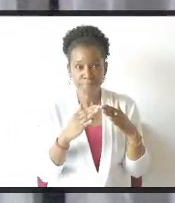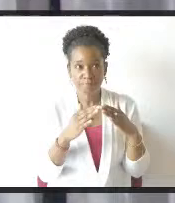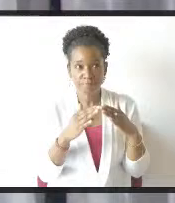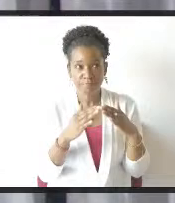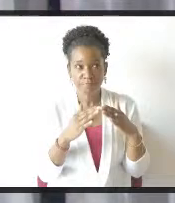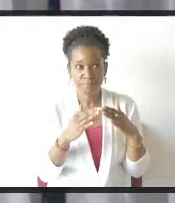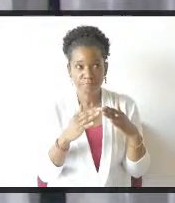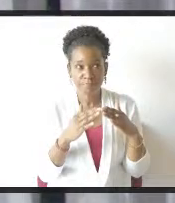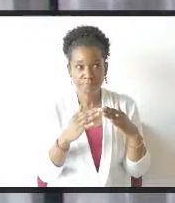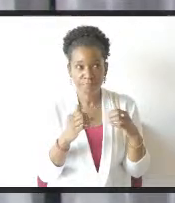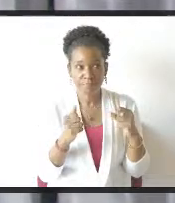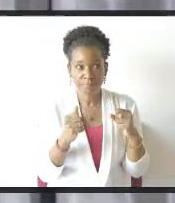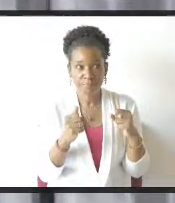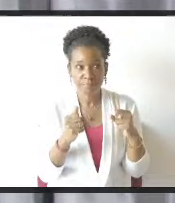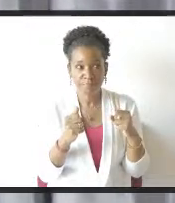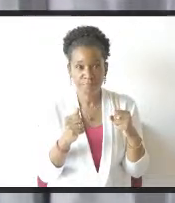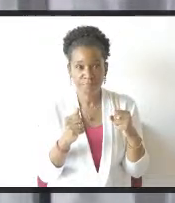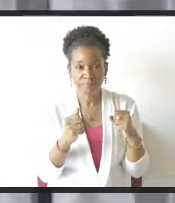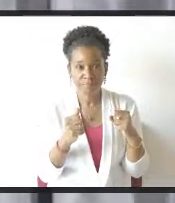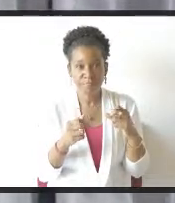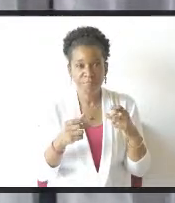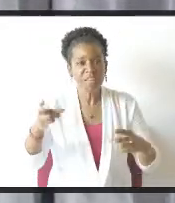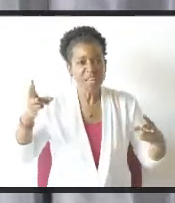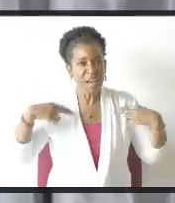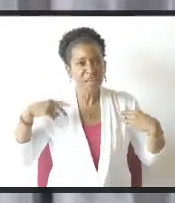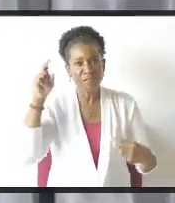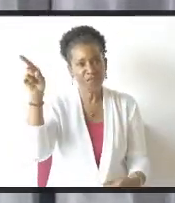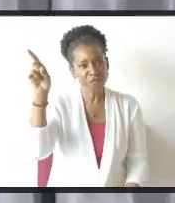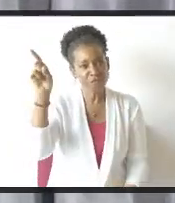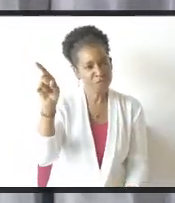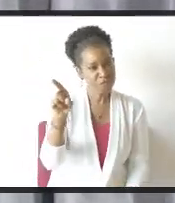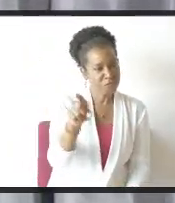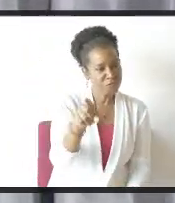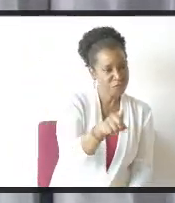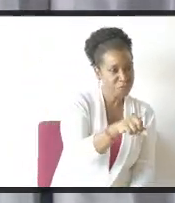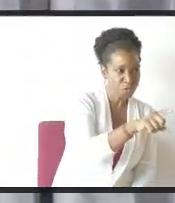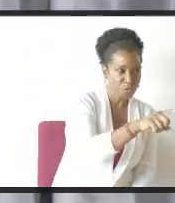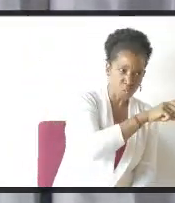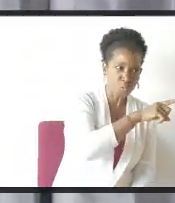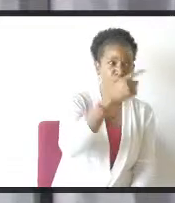that you are trusting Jesus Christ as your Savior and your Lord.